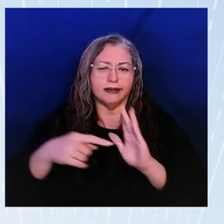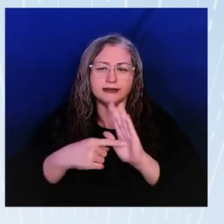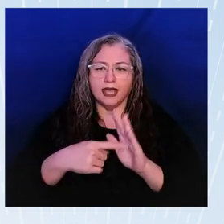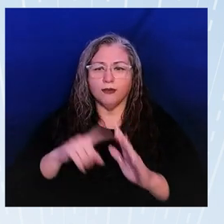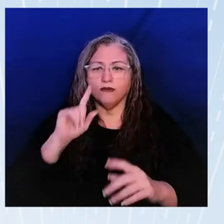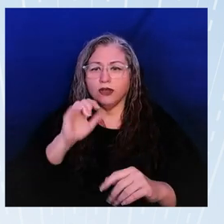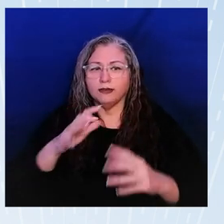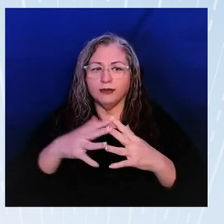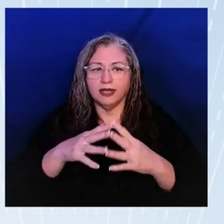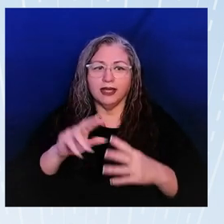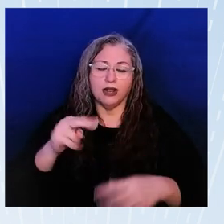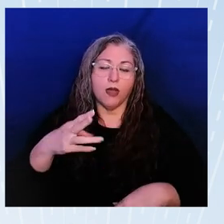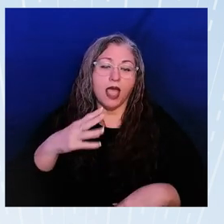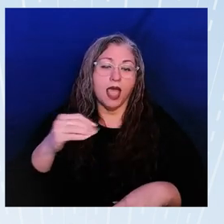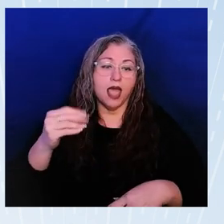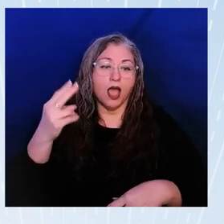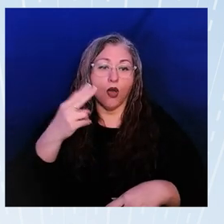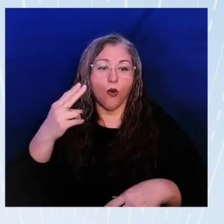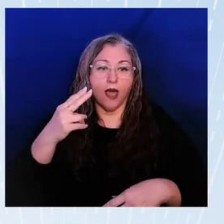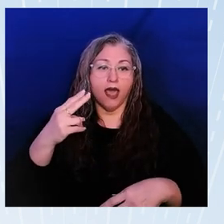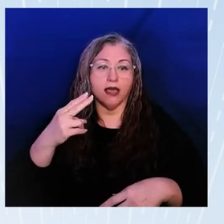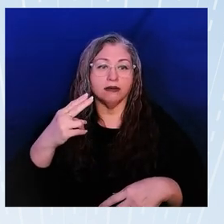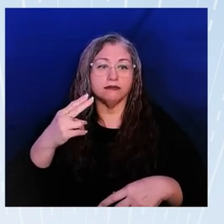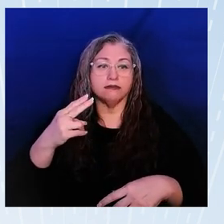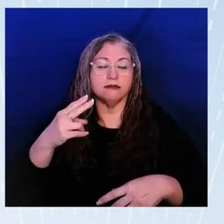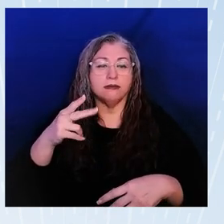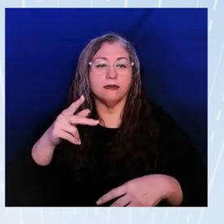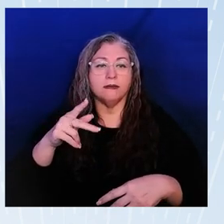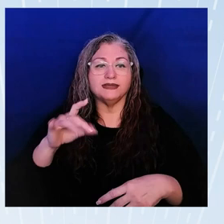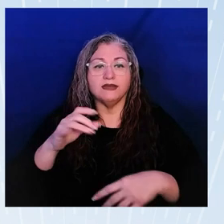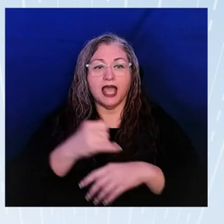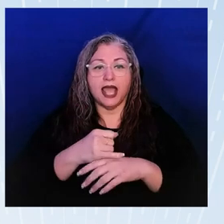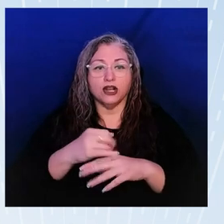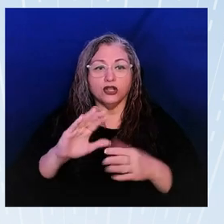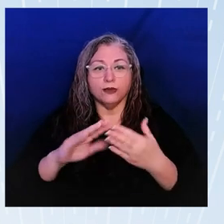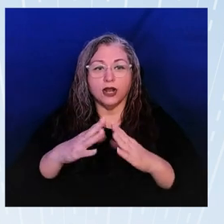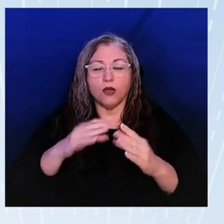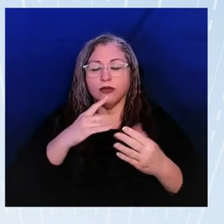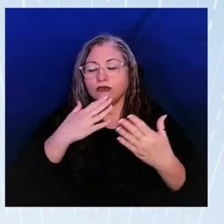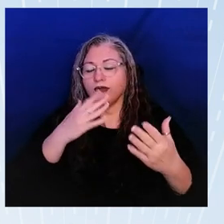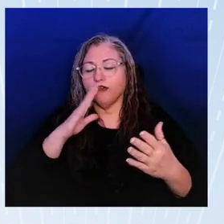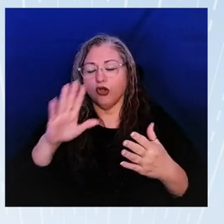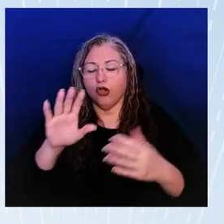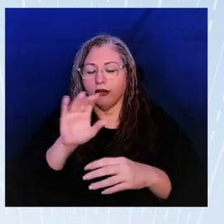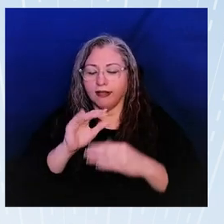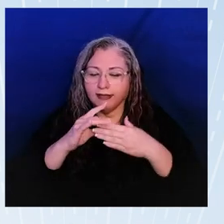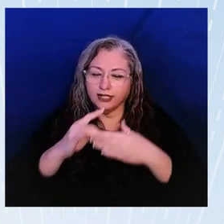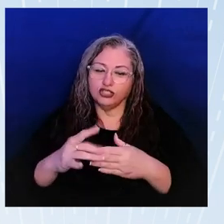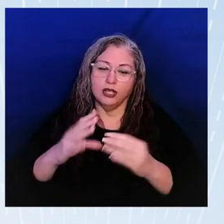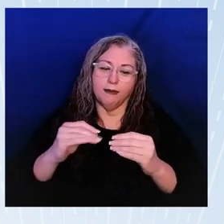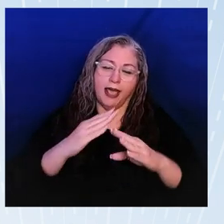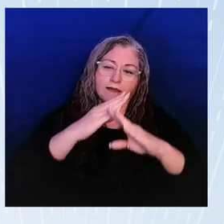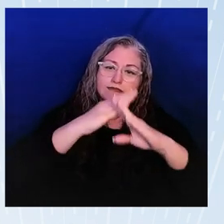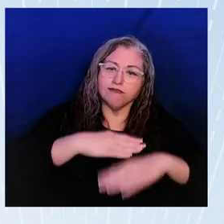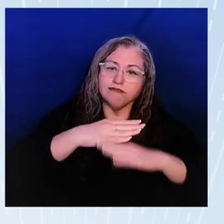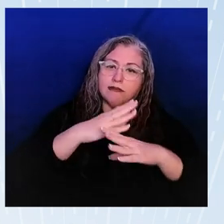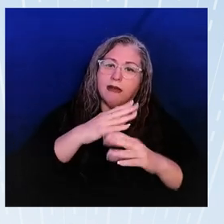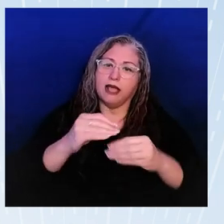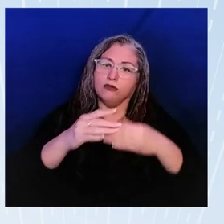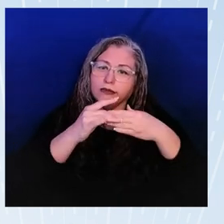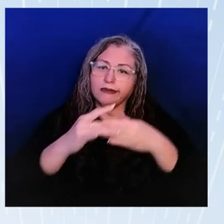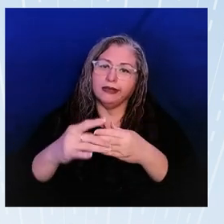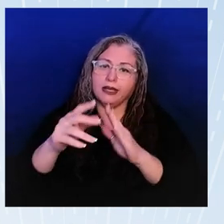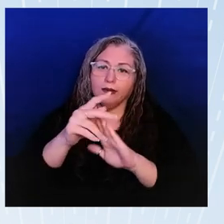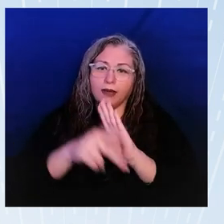Native Hawaiian, and Pacific Islander communities, and we are grateful for her tremendous leadership and all that she has done to break down barriers and champion policies that